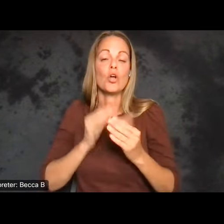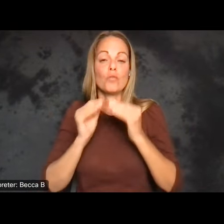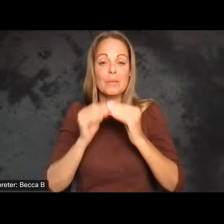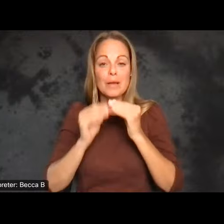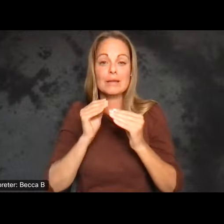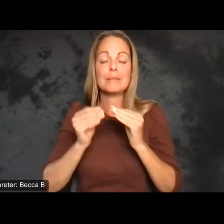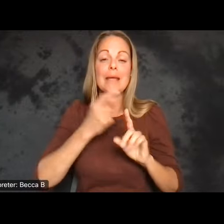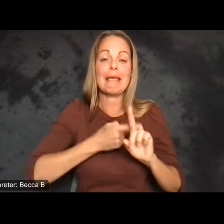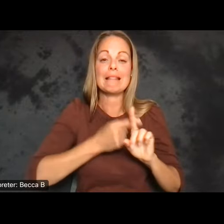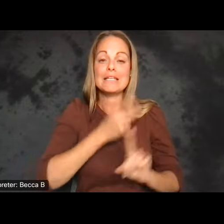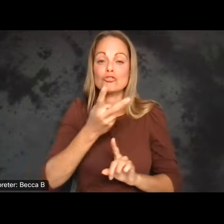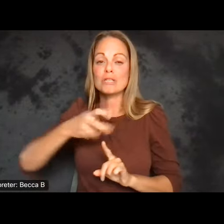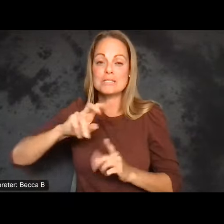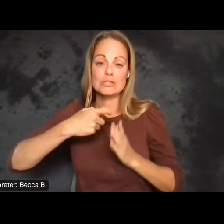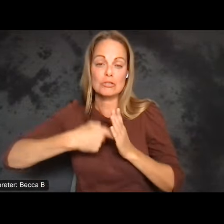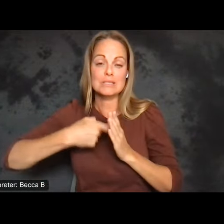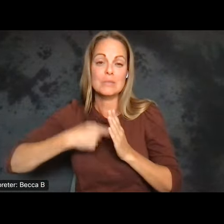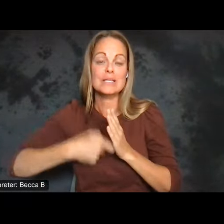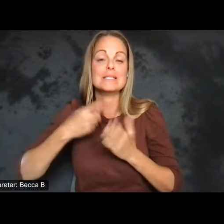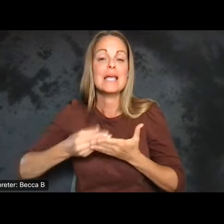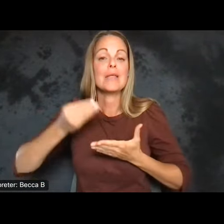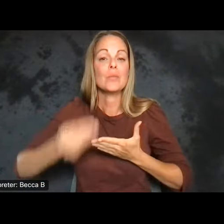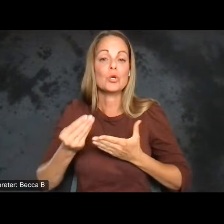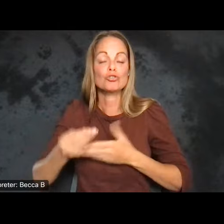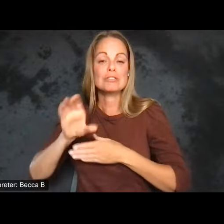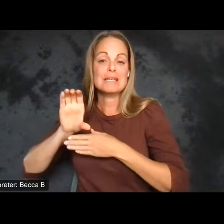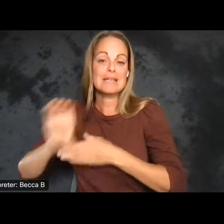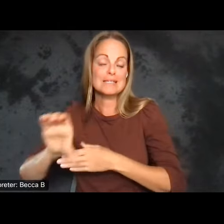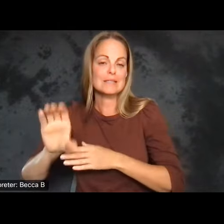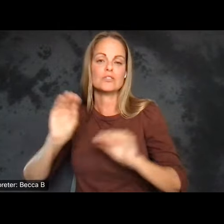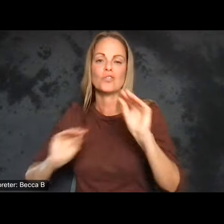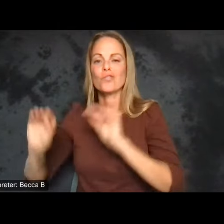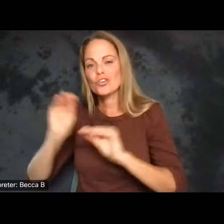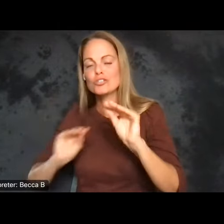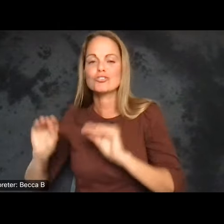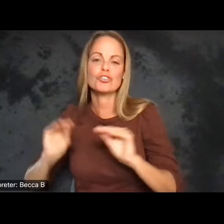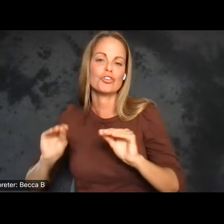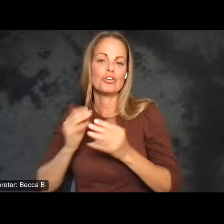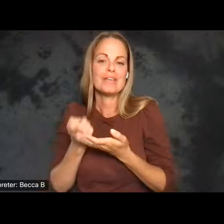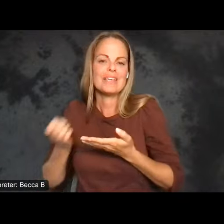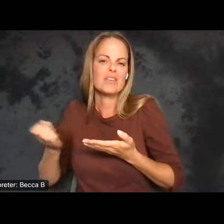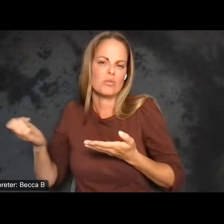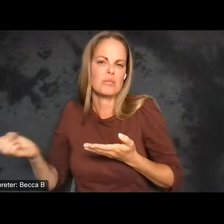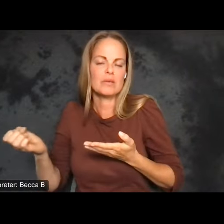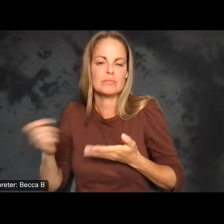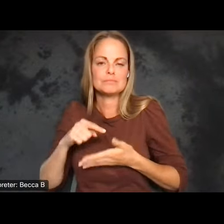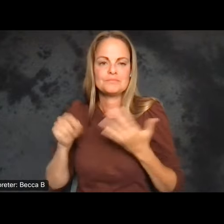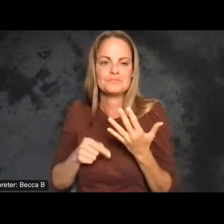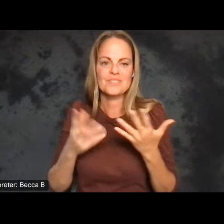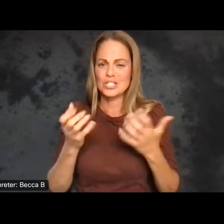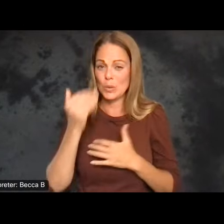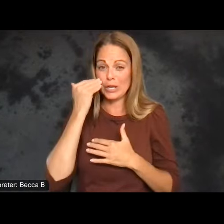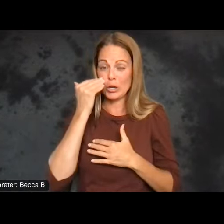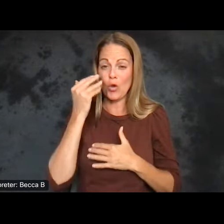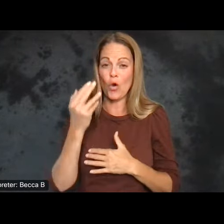transition expenses, and the purchase and installation of furniture, fixture, and equipment. And I just want to note, for the Highway